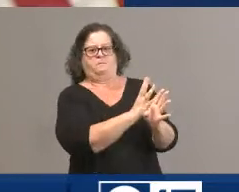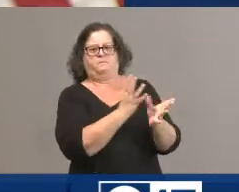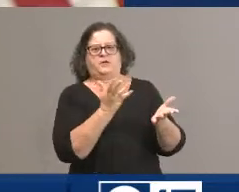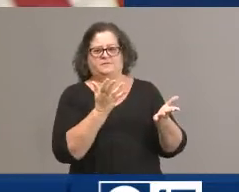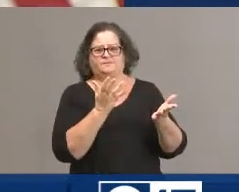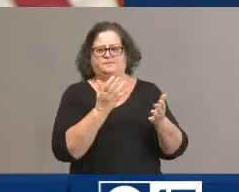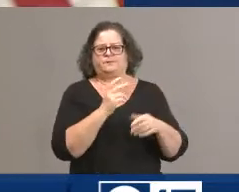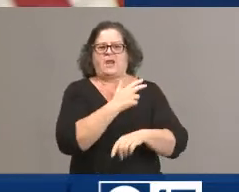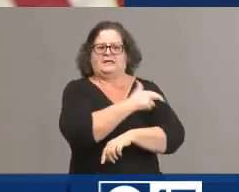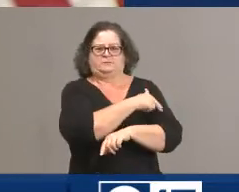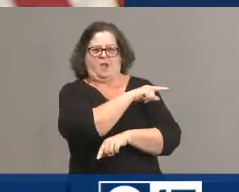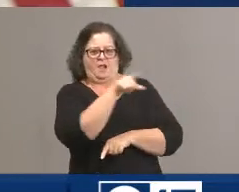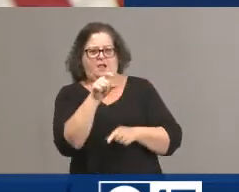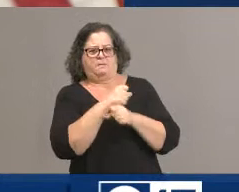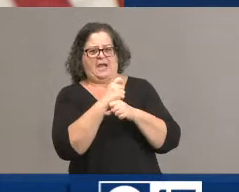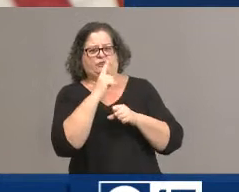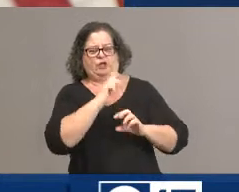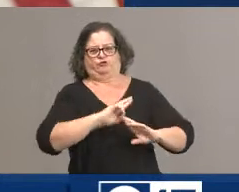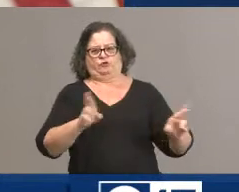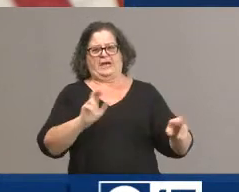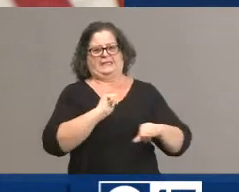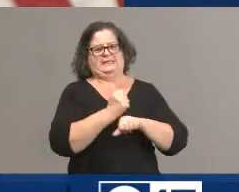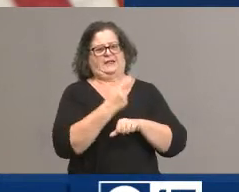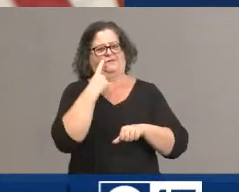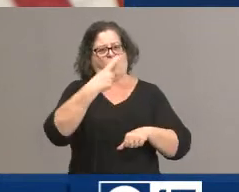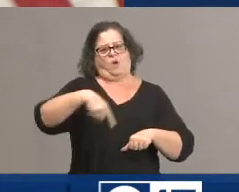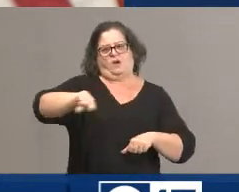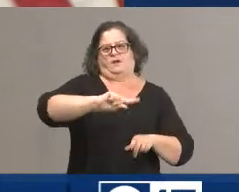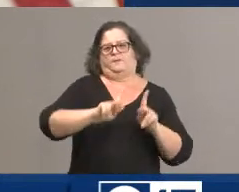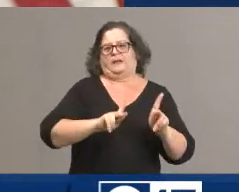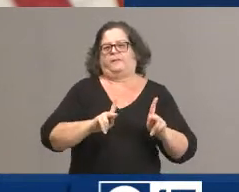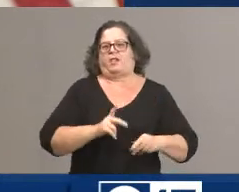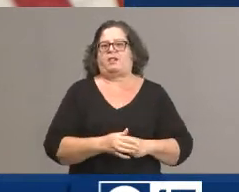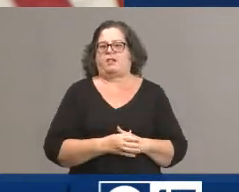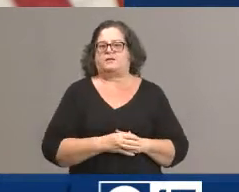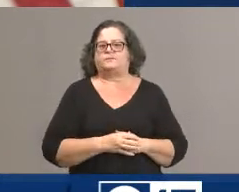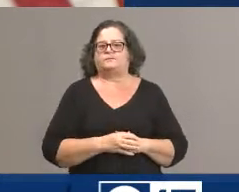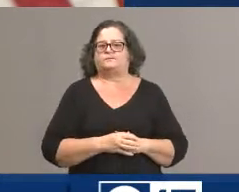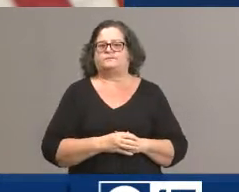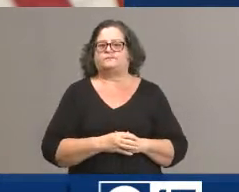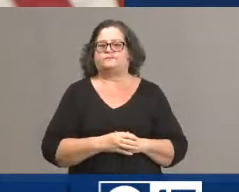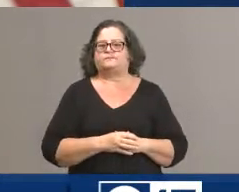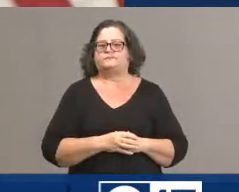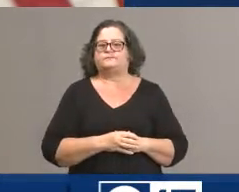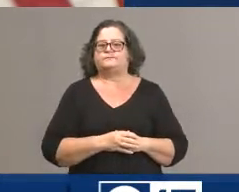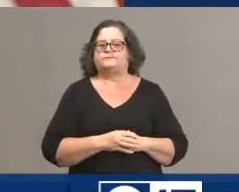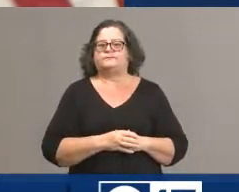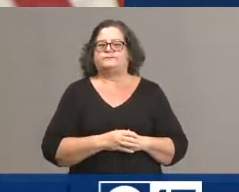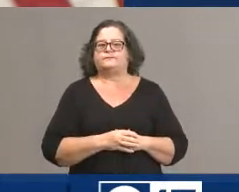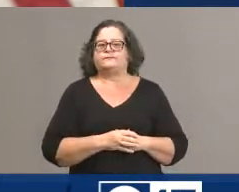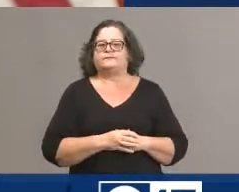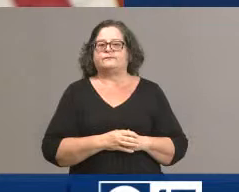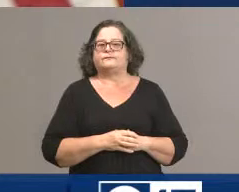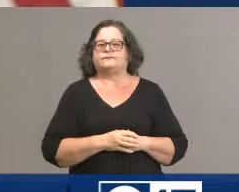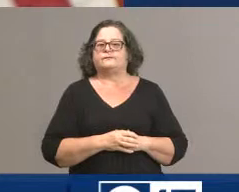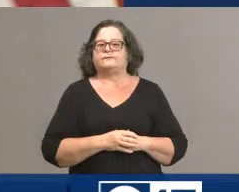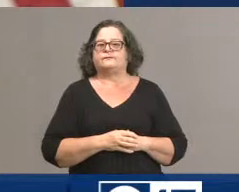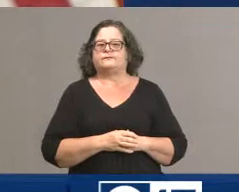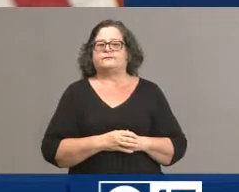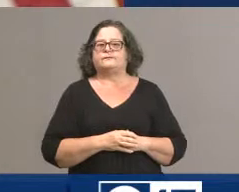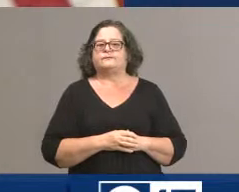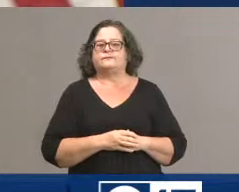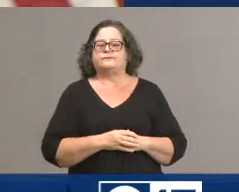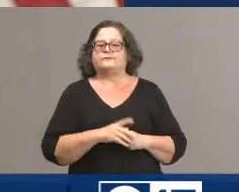individual trajectory can implement these standards if necessary. We're asking them to prepare for surge and to anticipate